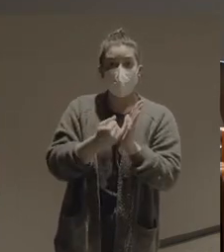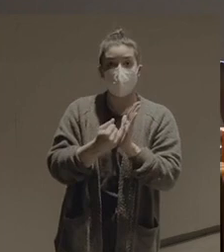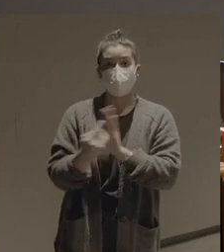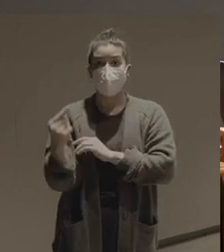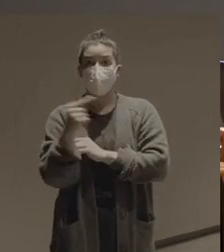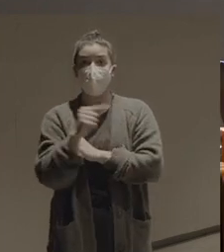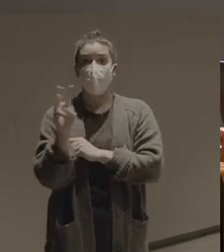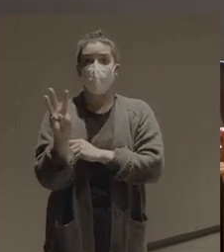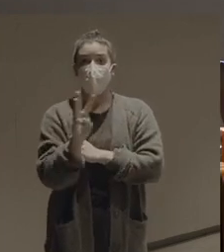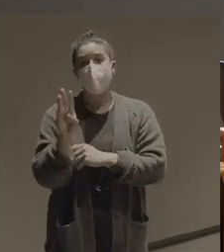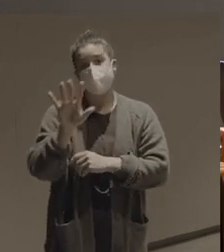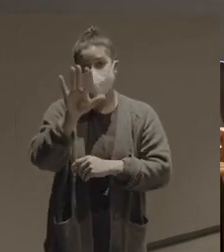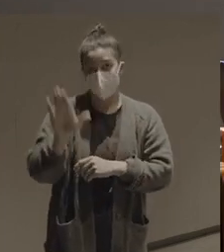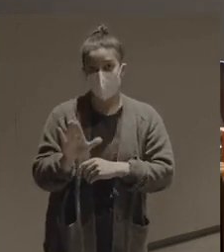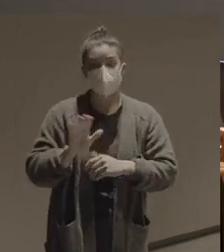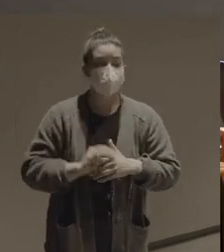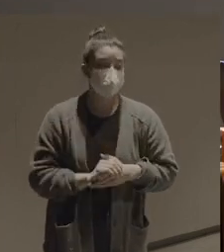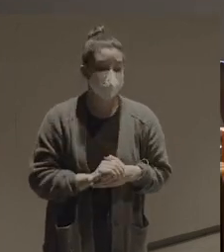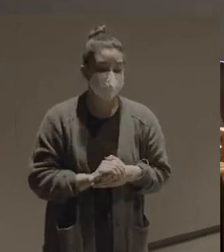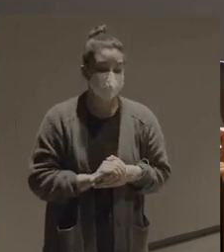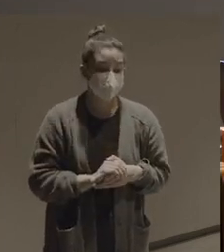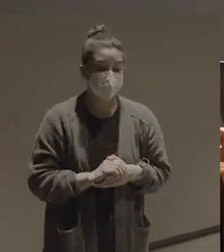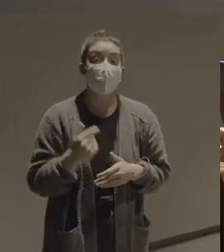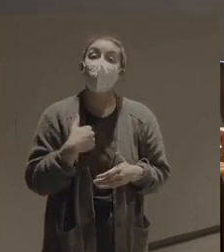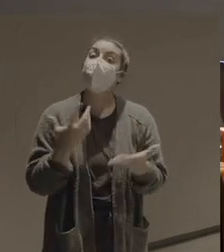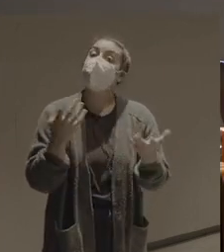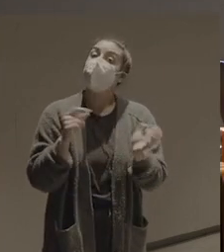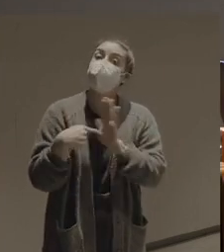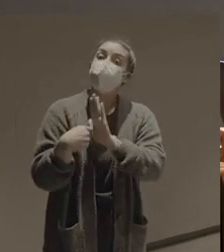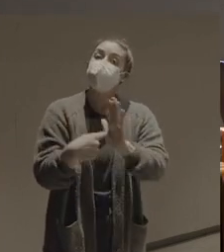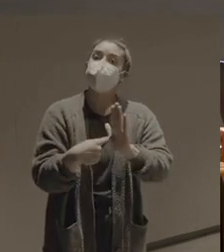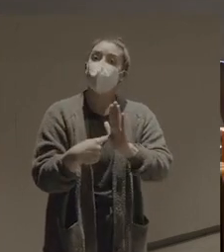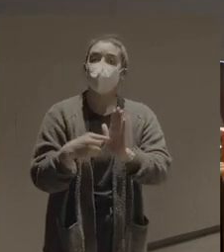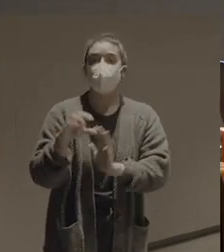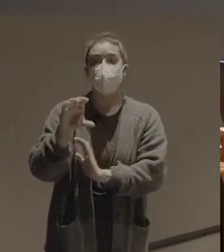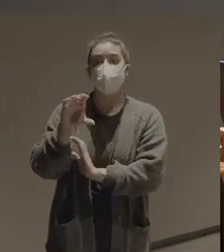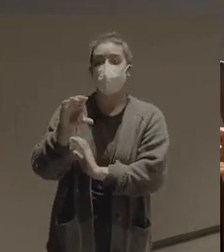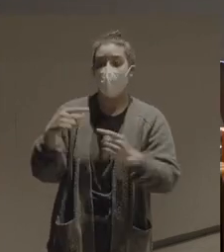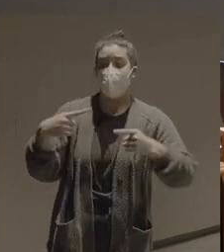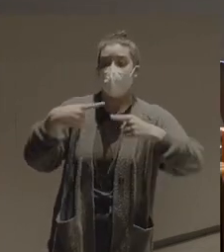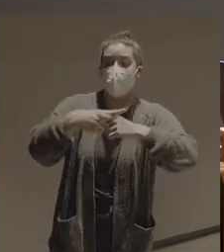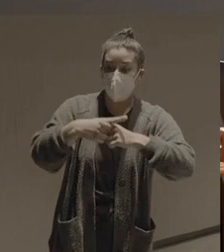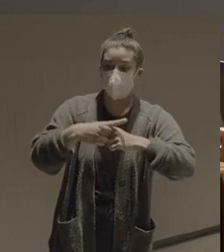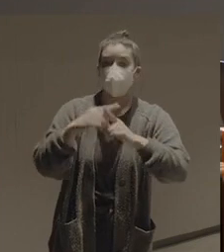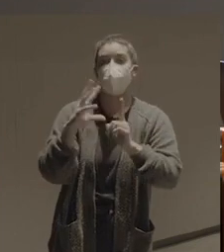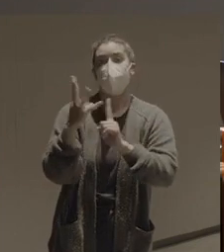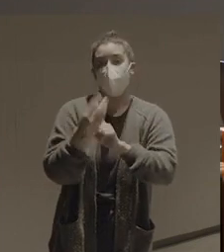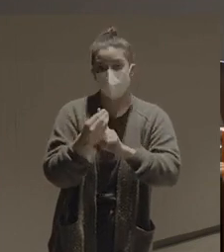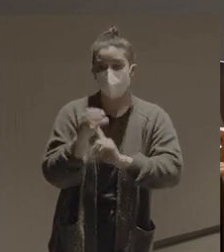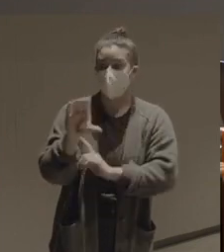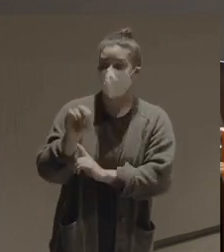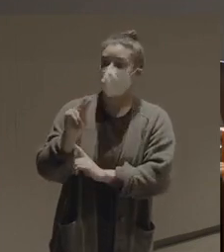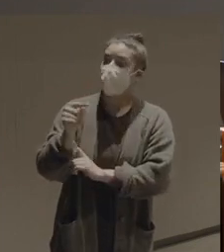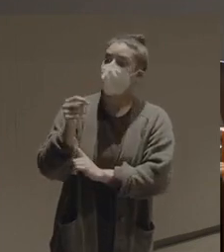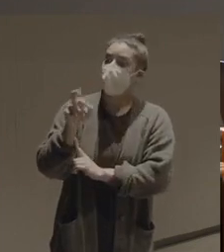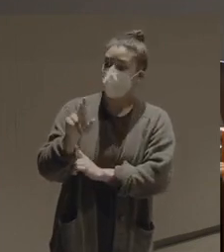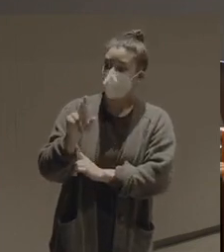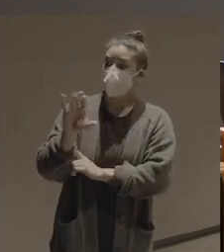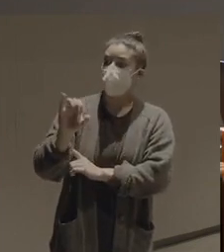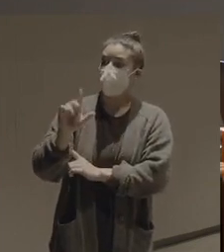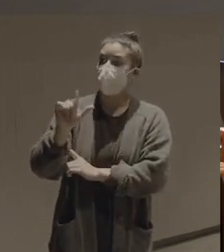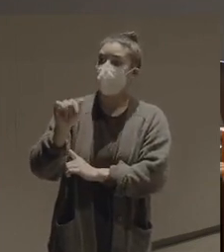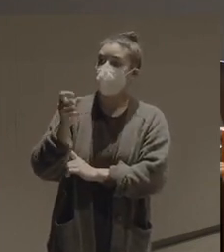I also wanted to hint at the counterculture and the idea of feeling through seeing and